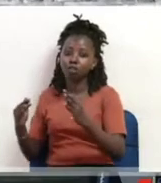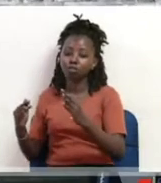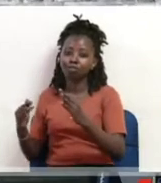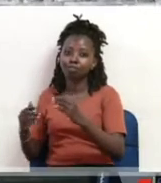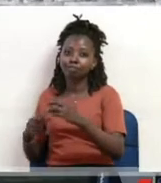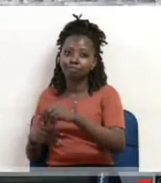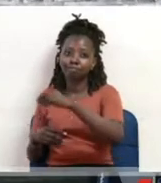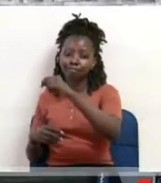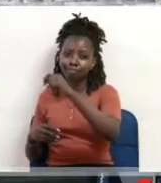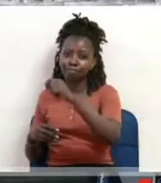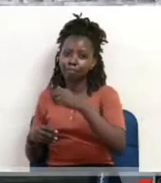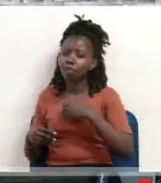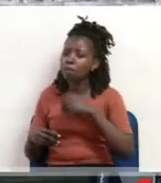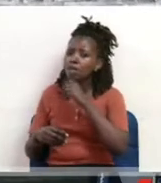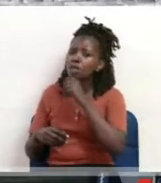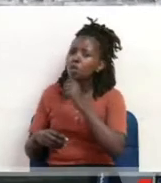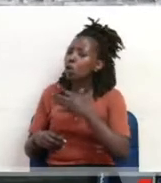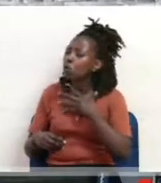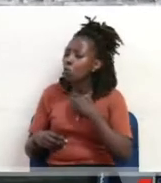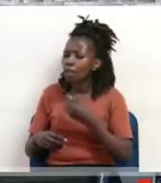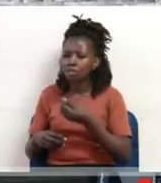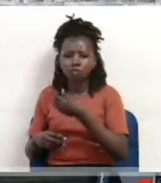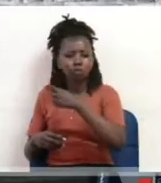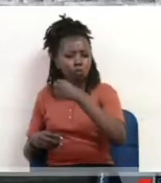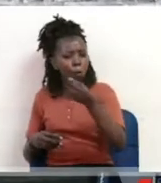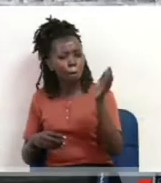I don't want to lament and go back there.